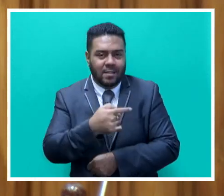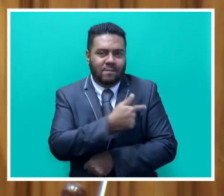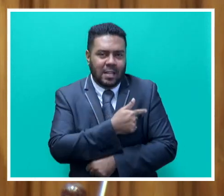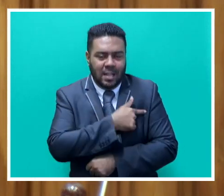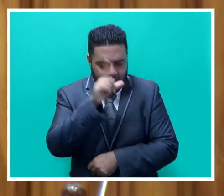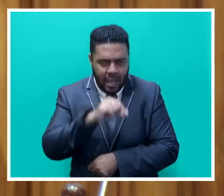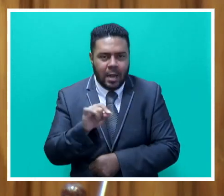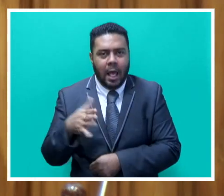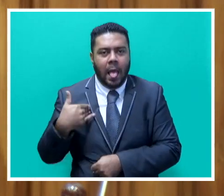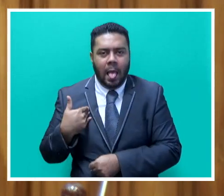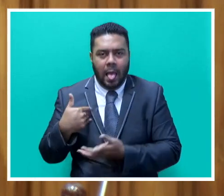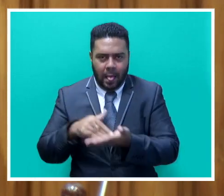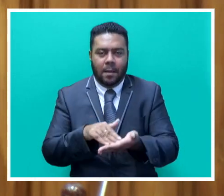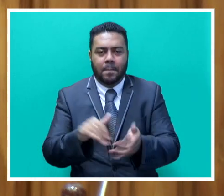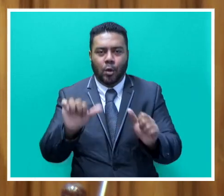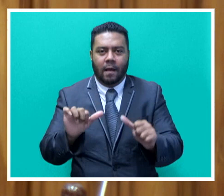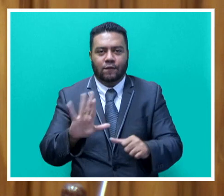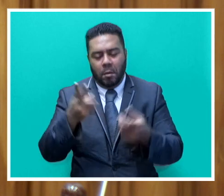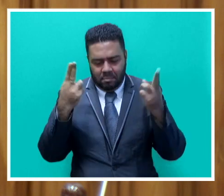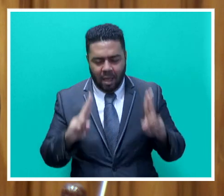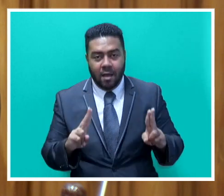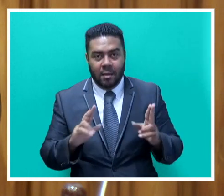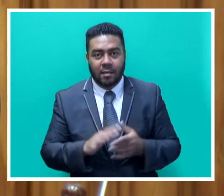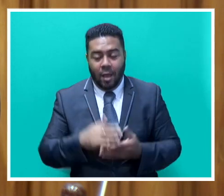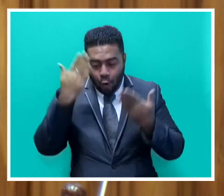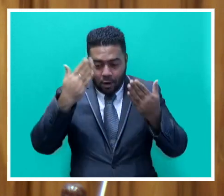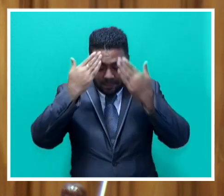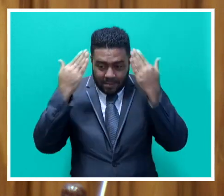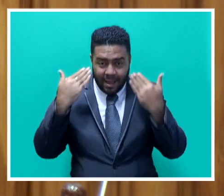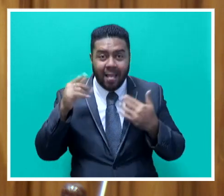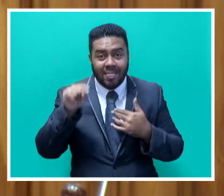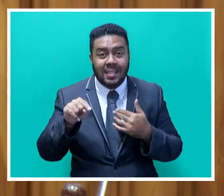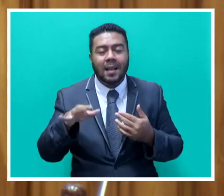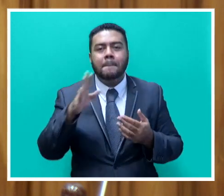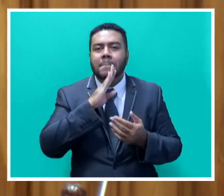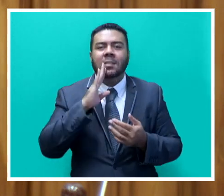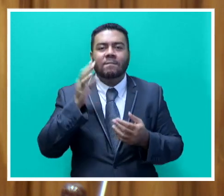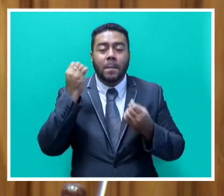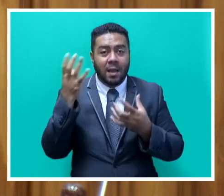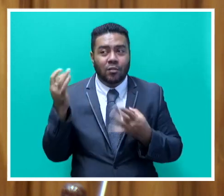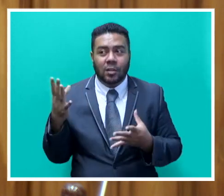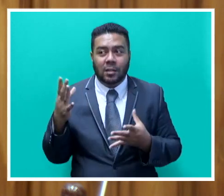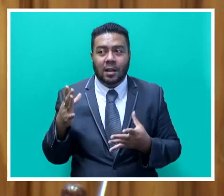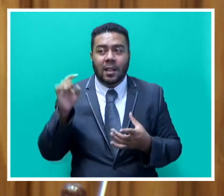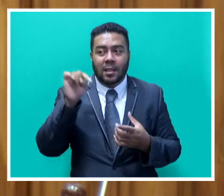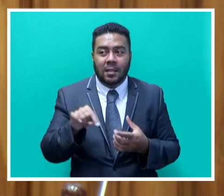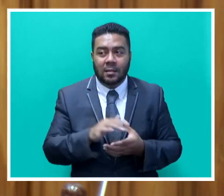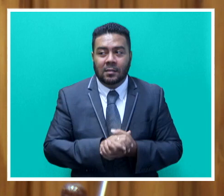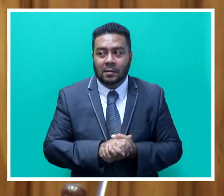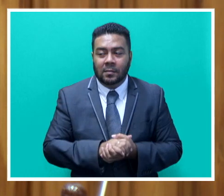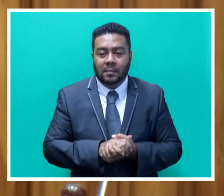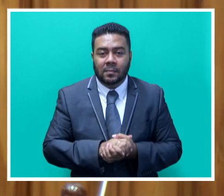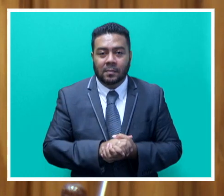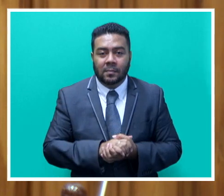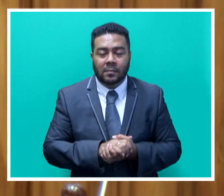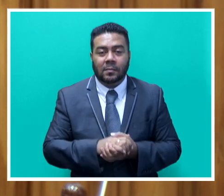them from dying. And Honorable Speaker, this misinformation, disinformation, even members of this August House were